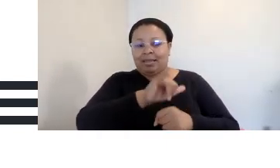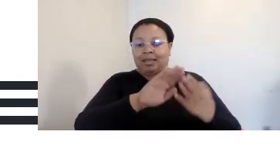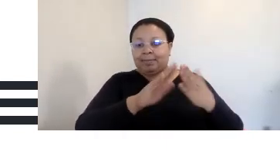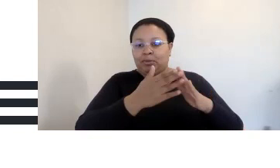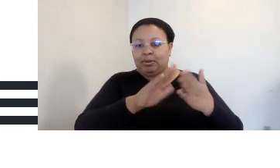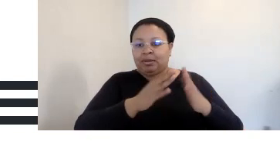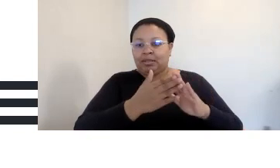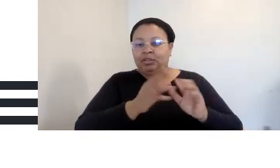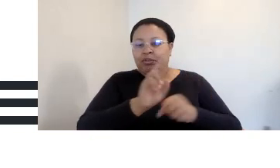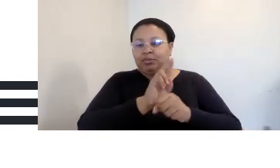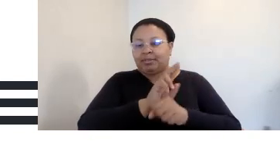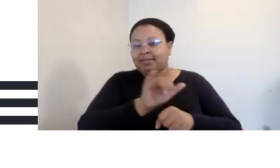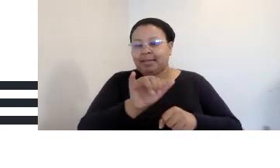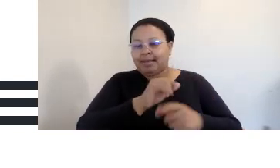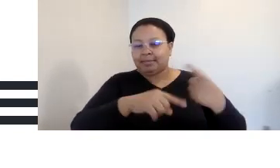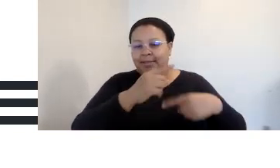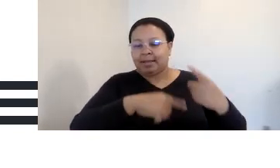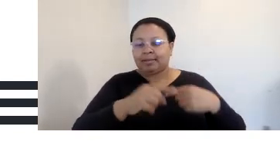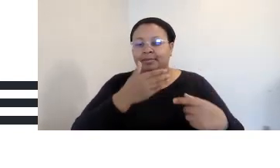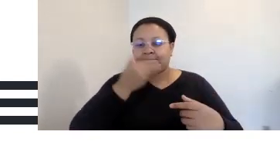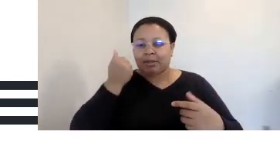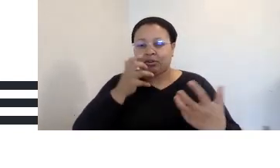can help facilitate effective communication.